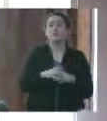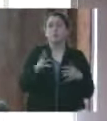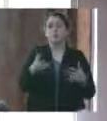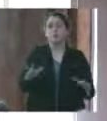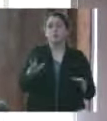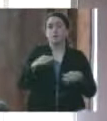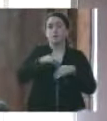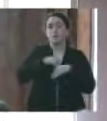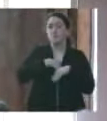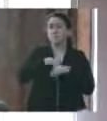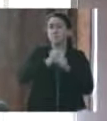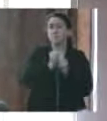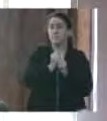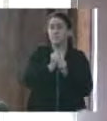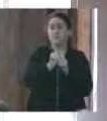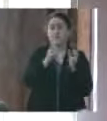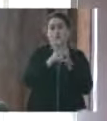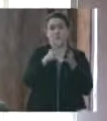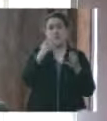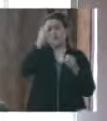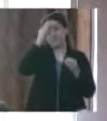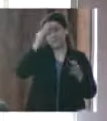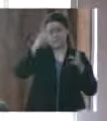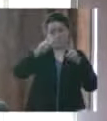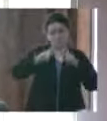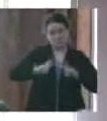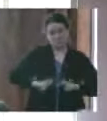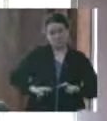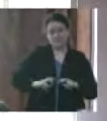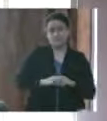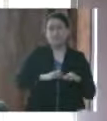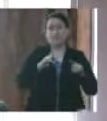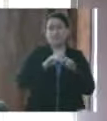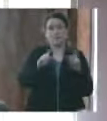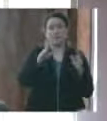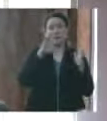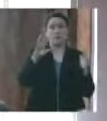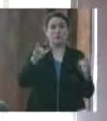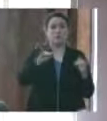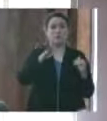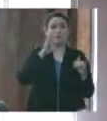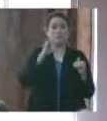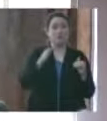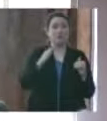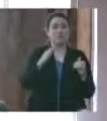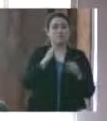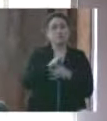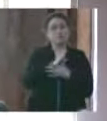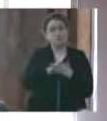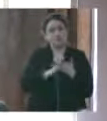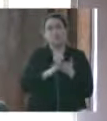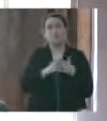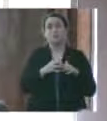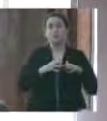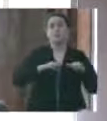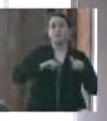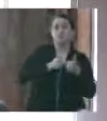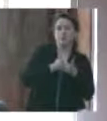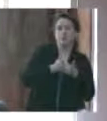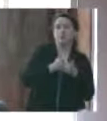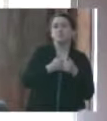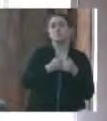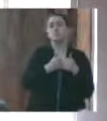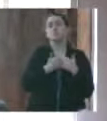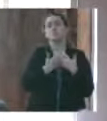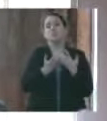of catalytical information which I hope will catalyze some fresh thinking on challenges and dichotomies which